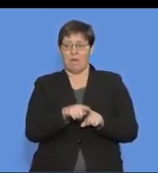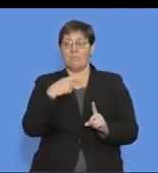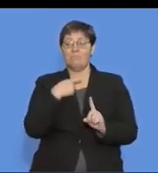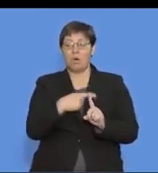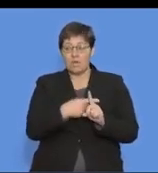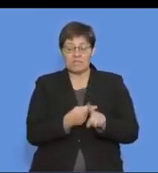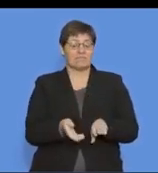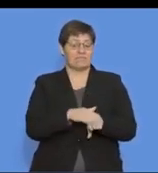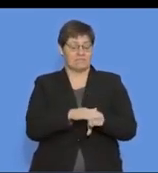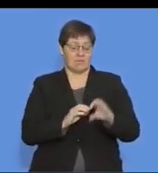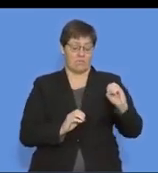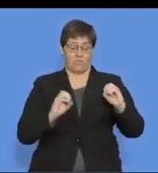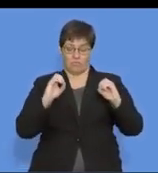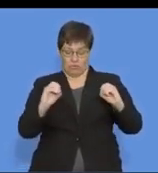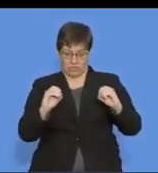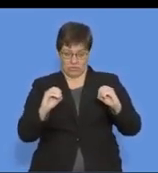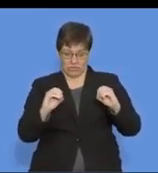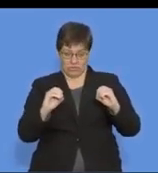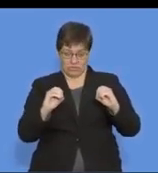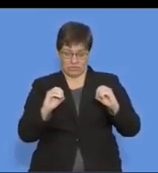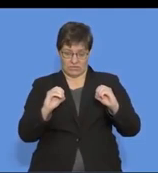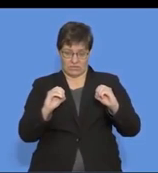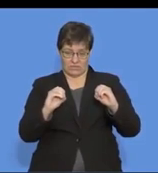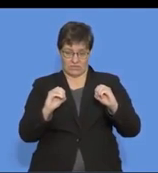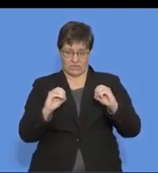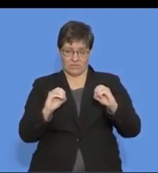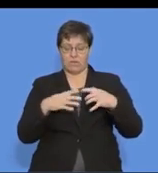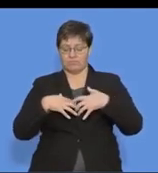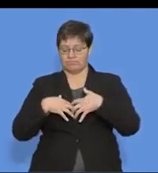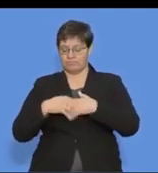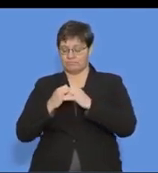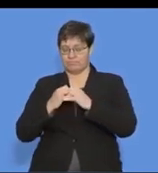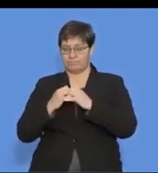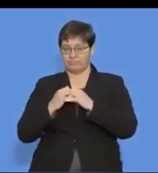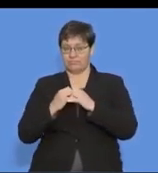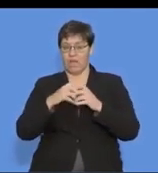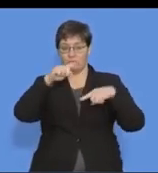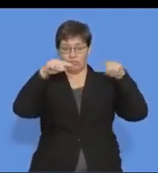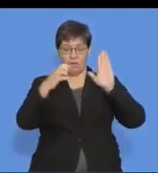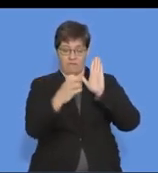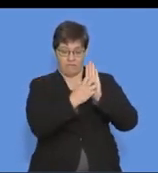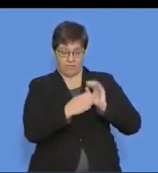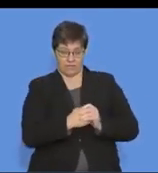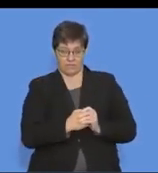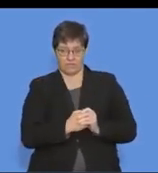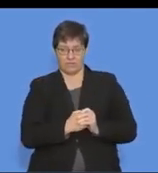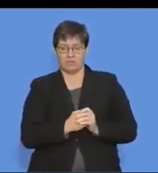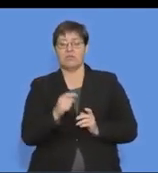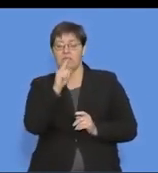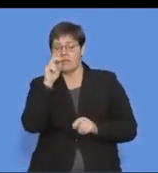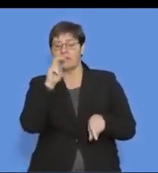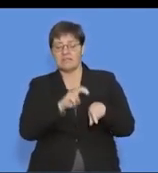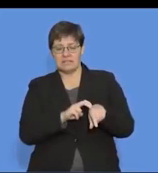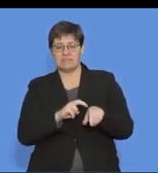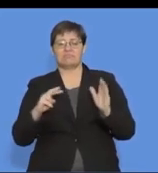positively charged spheres on a graph was obtained. So any experiment, its purpose is to verify